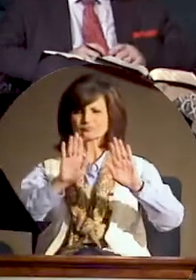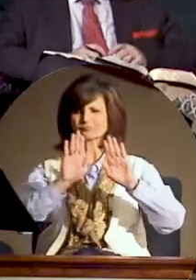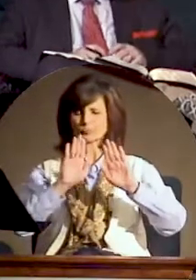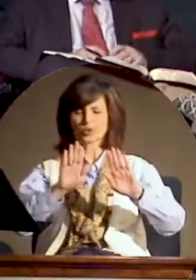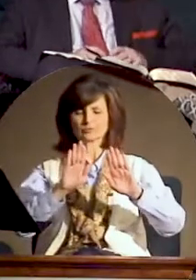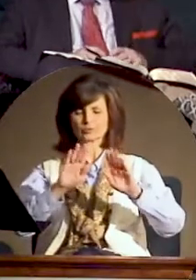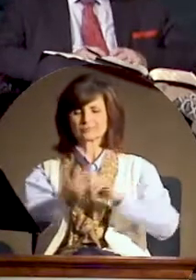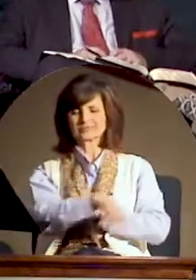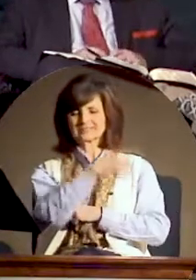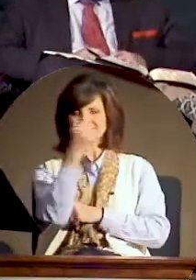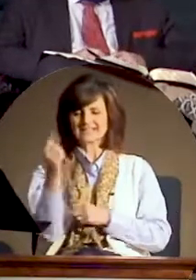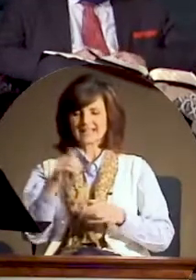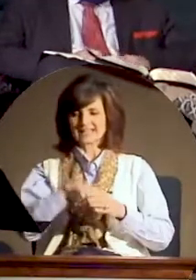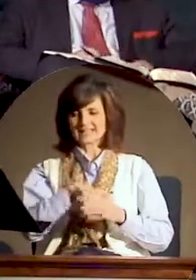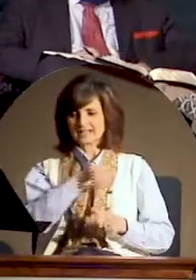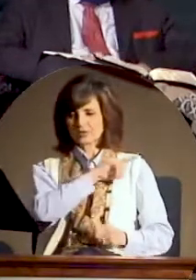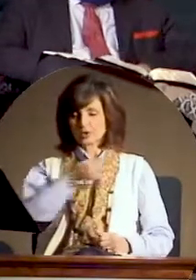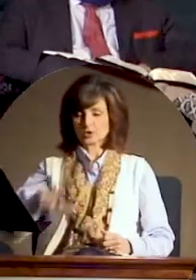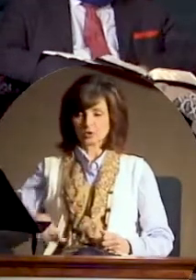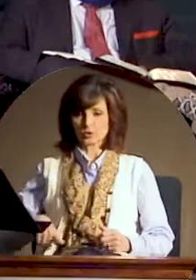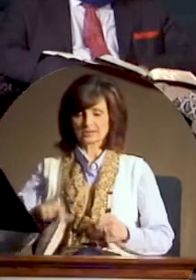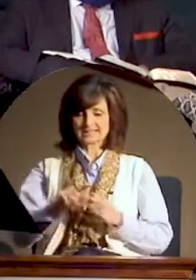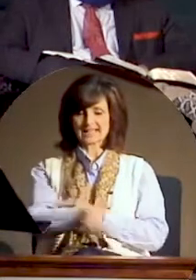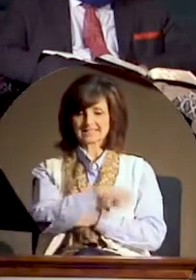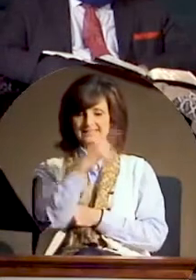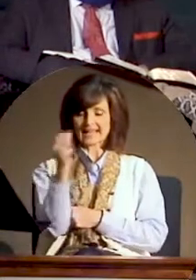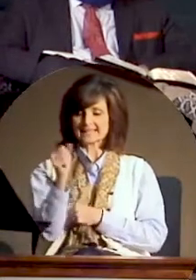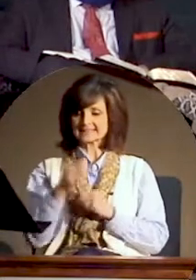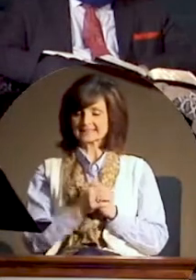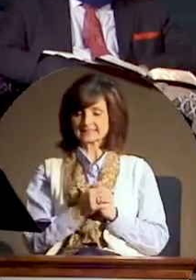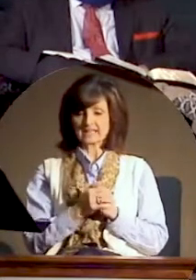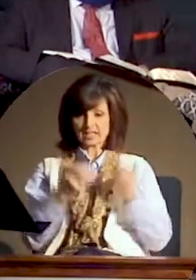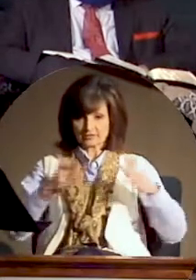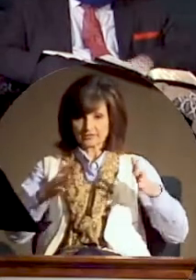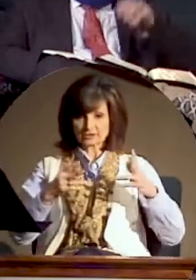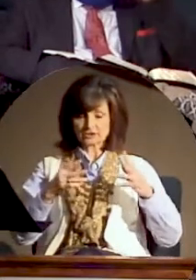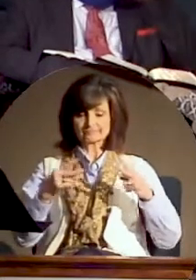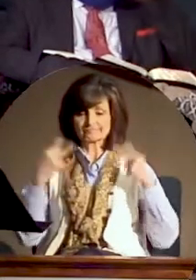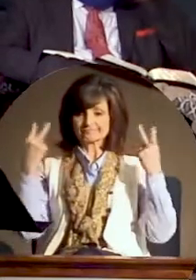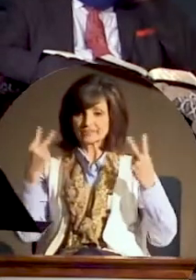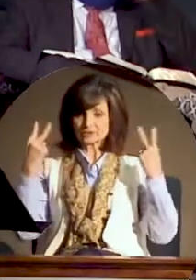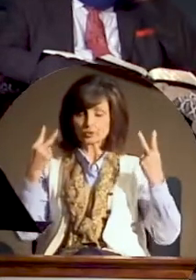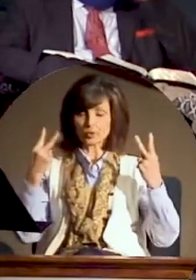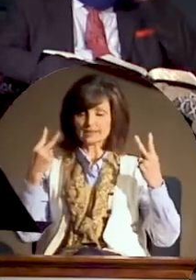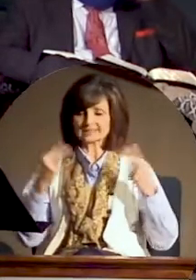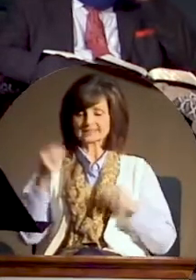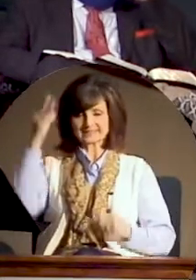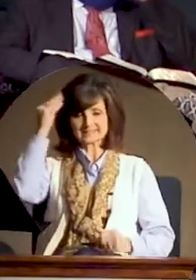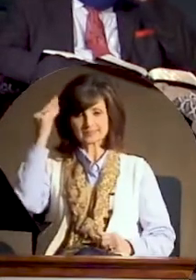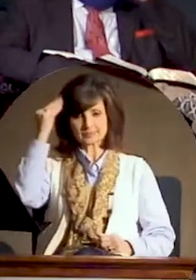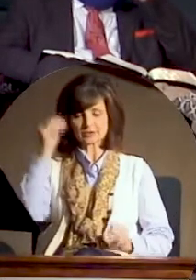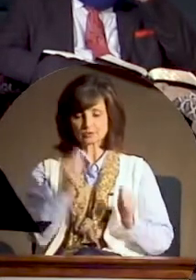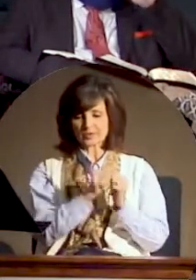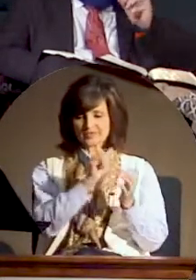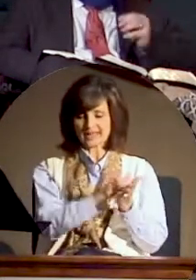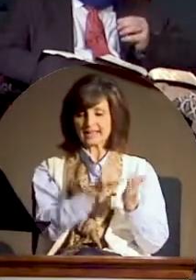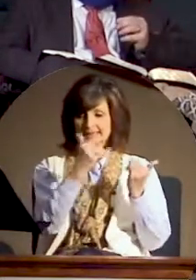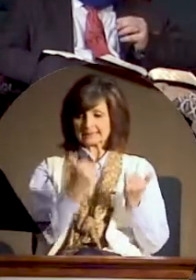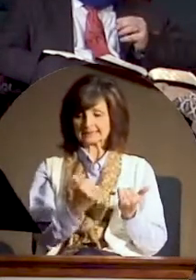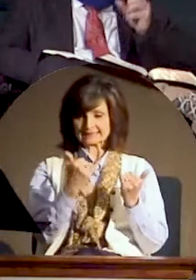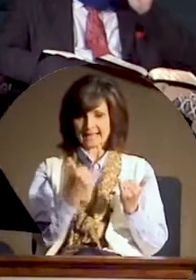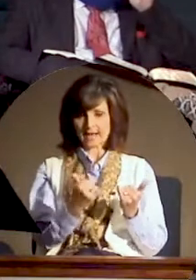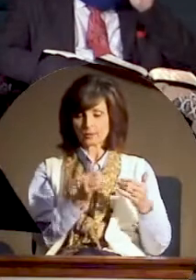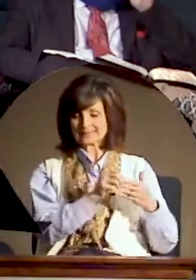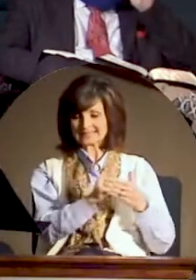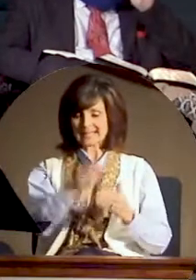days in the life of our Lord. So he's just come from that victorious experience by the Jordan River. Now we read that he's